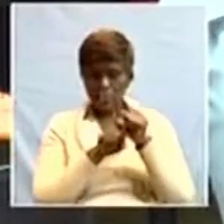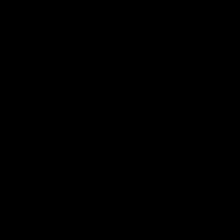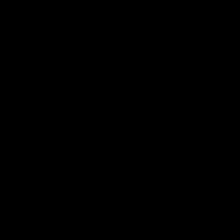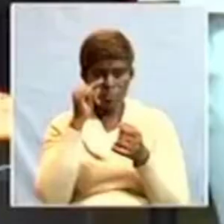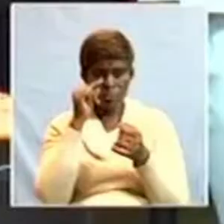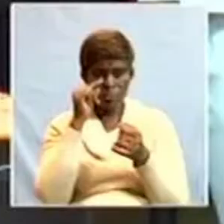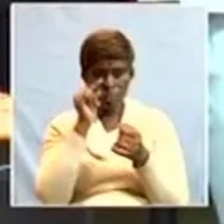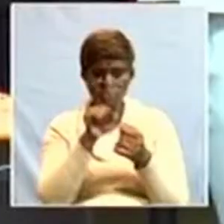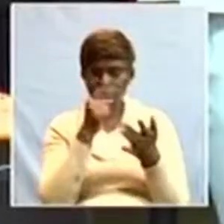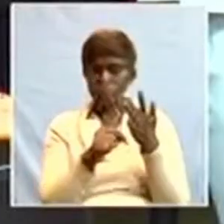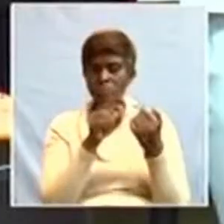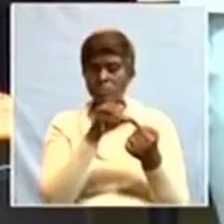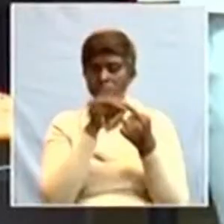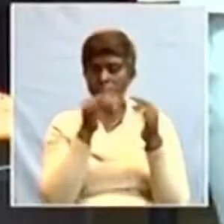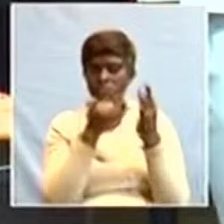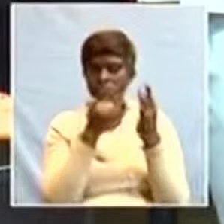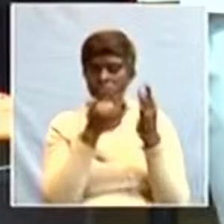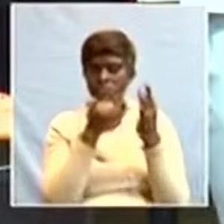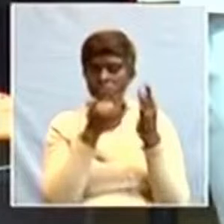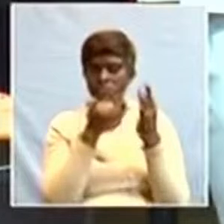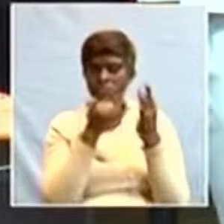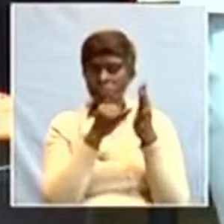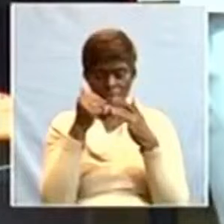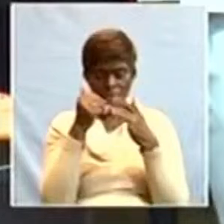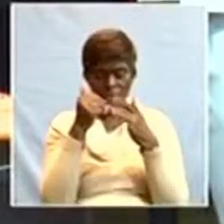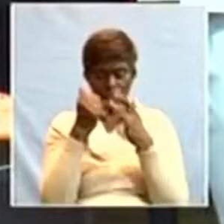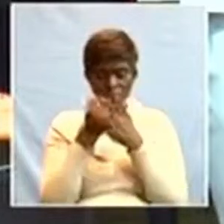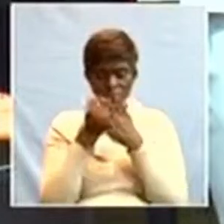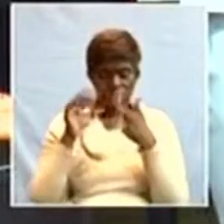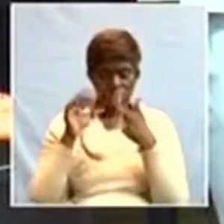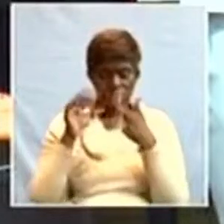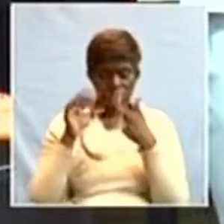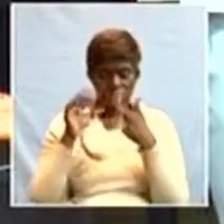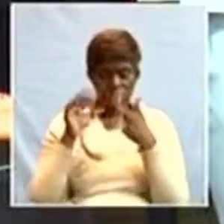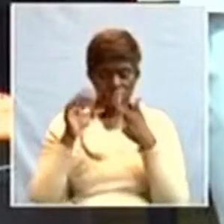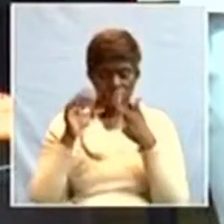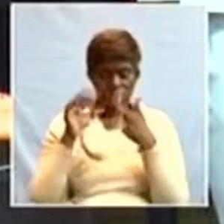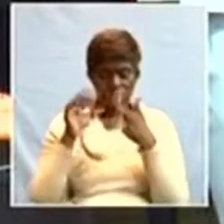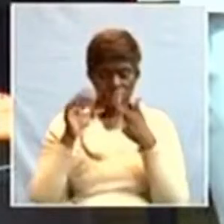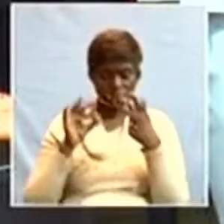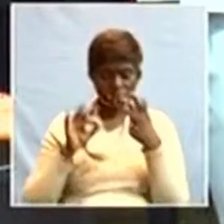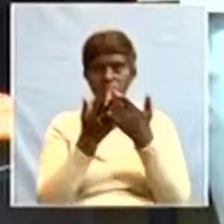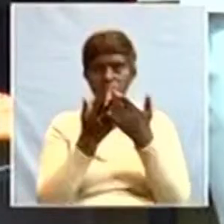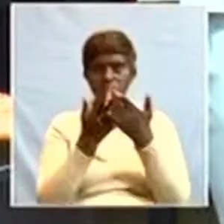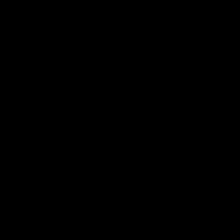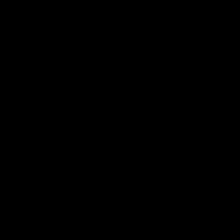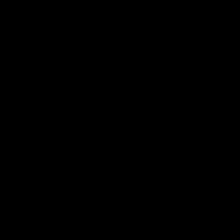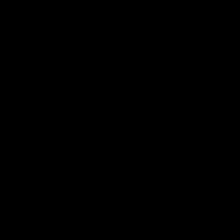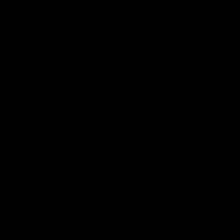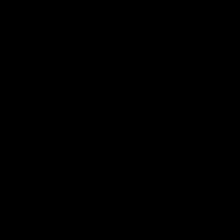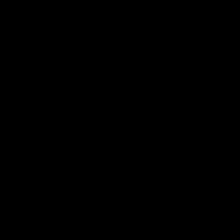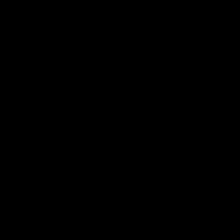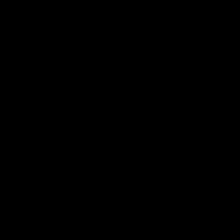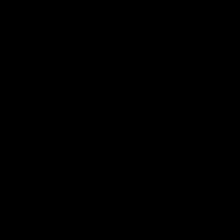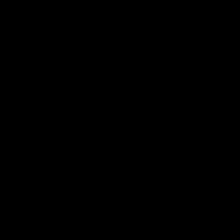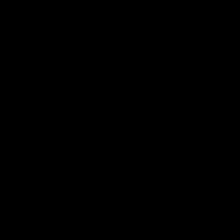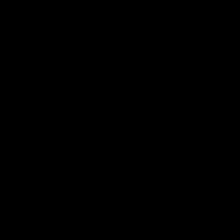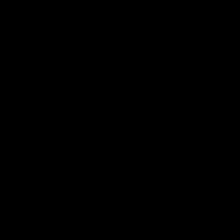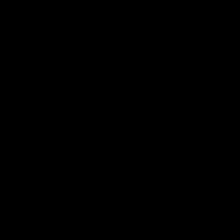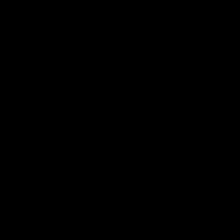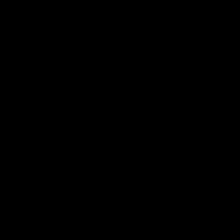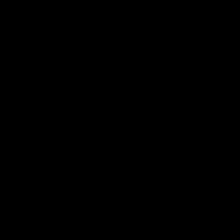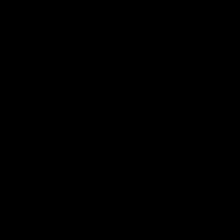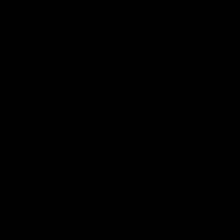for unique identification and separation of all the beneficiaries of the program. Submit. Thank you.